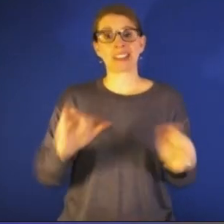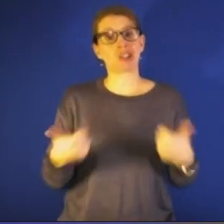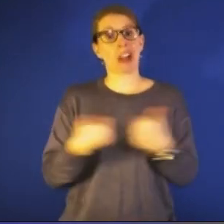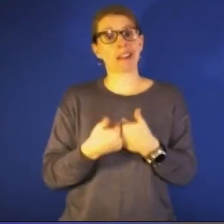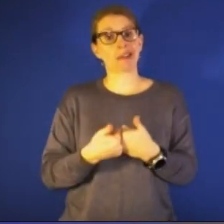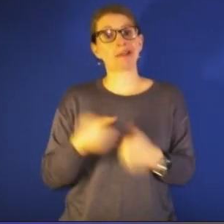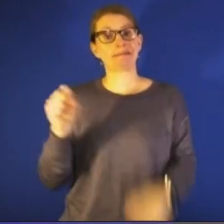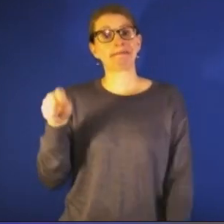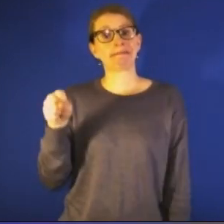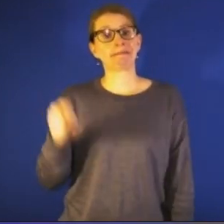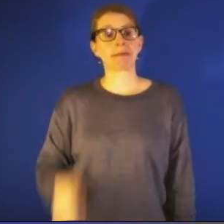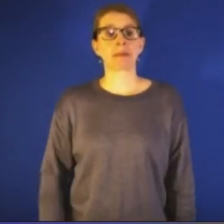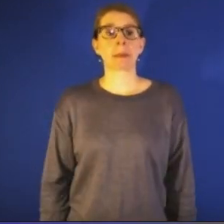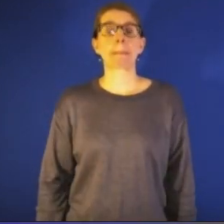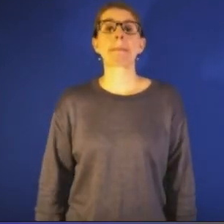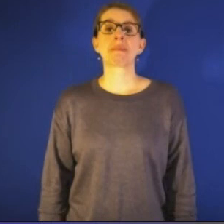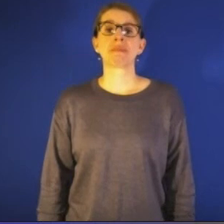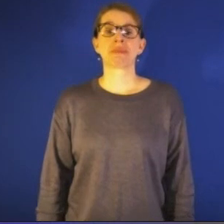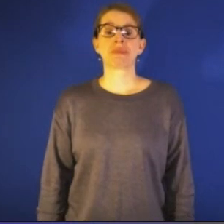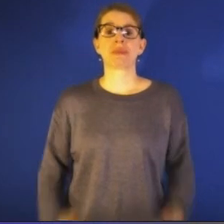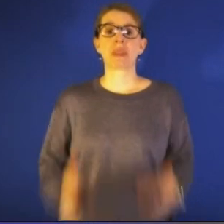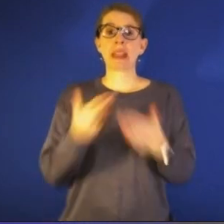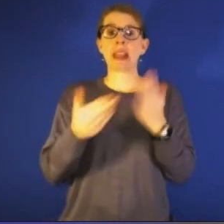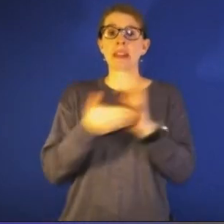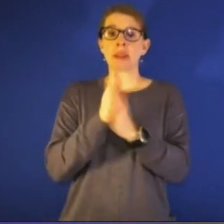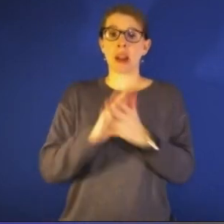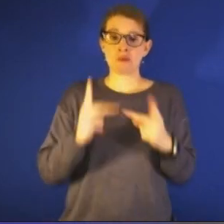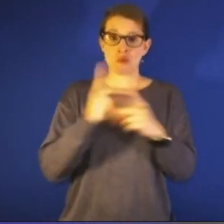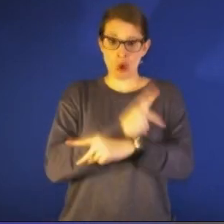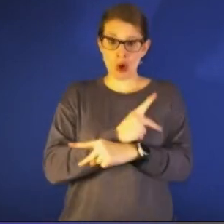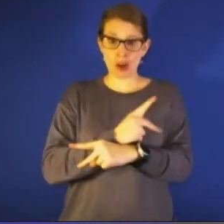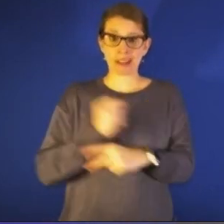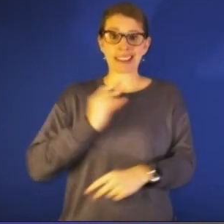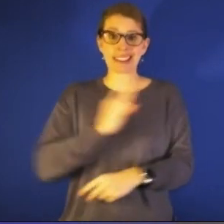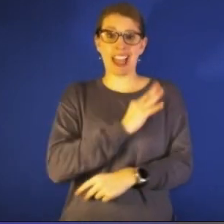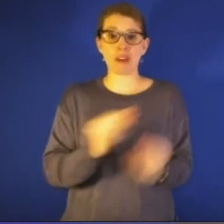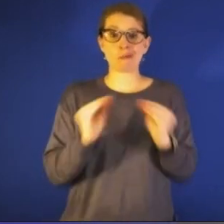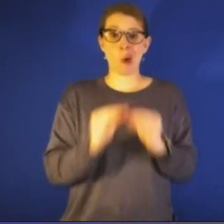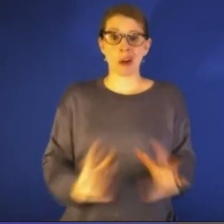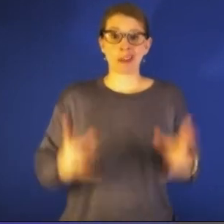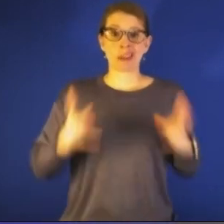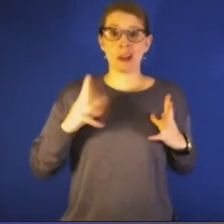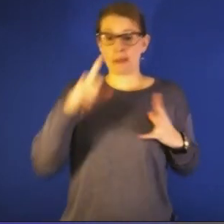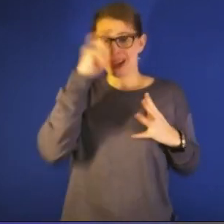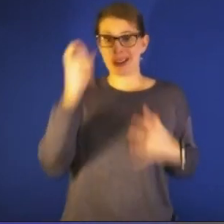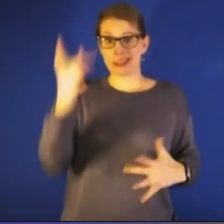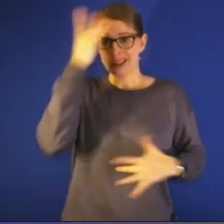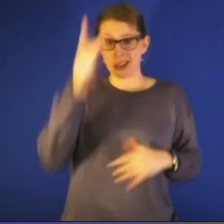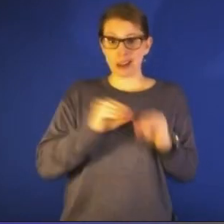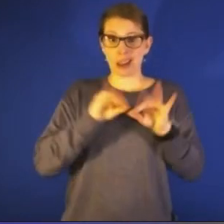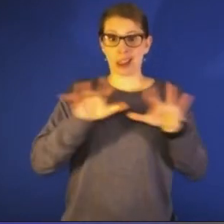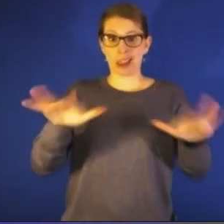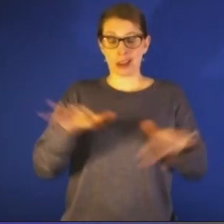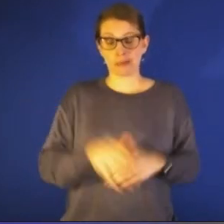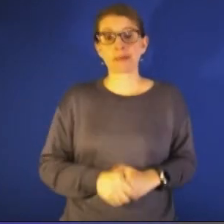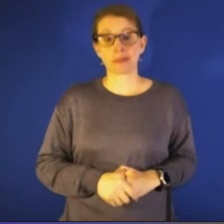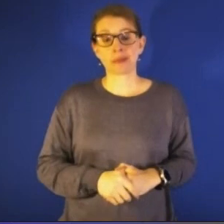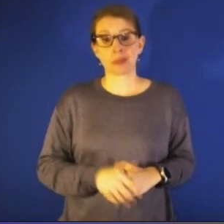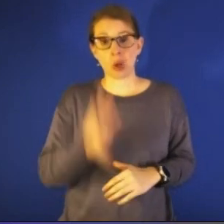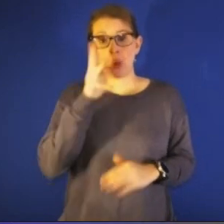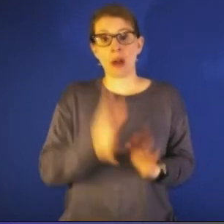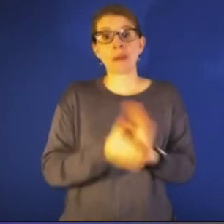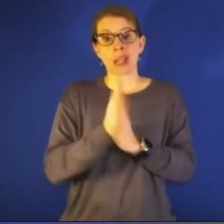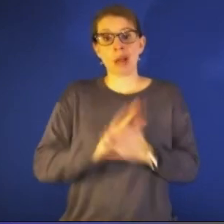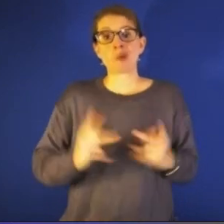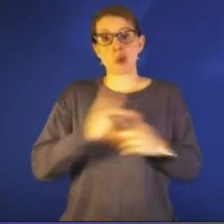As things get worse and we have more staff out and this disease continues to spread and pressure builds, it will get harder.